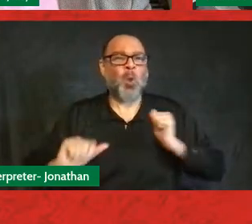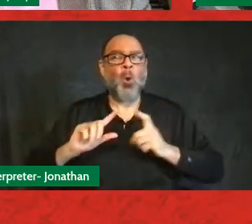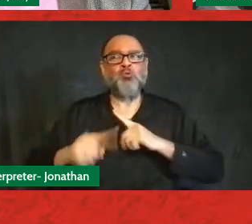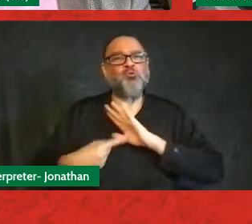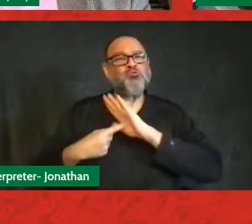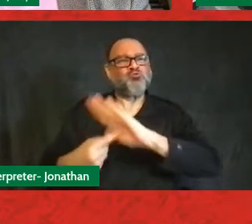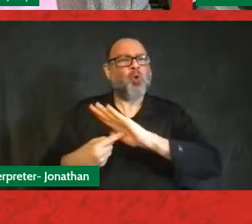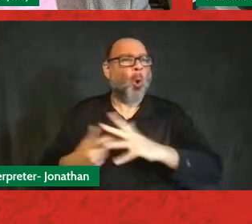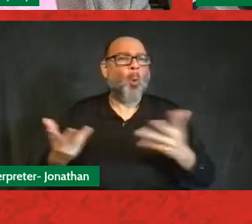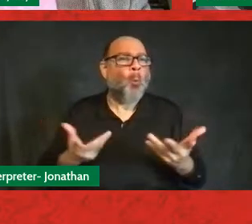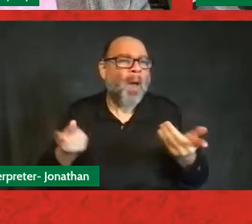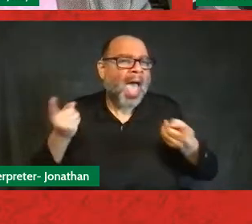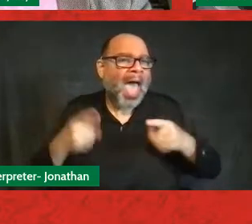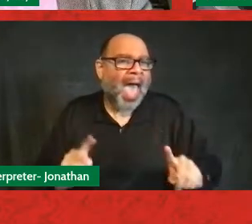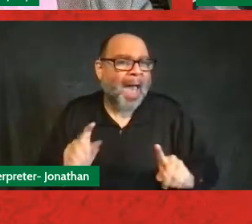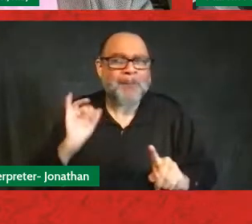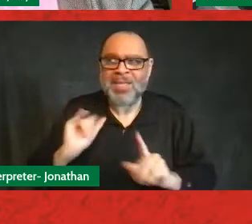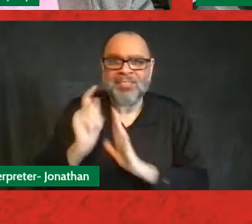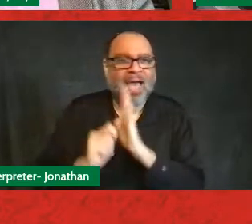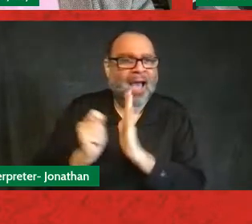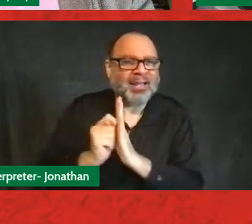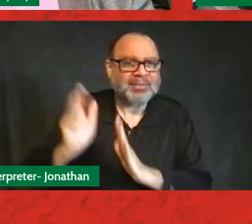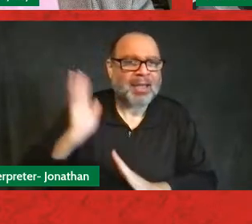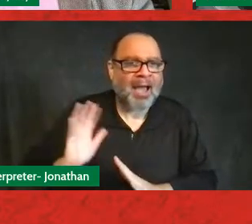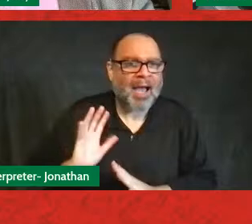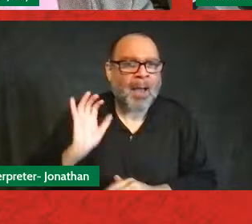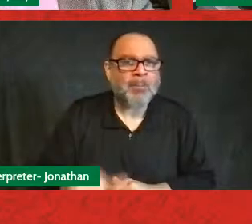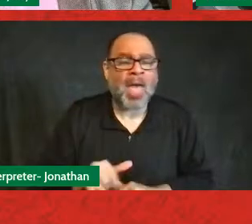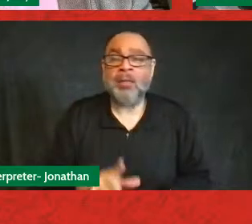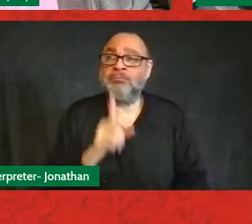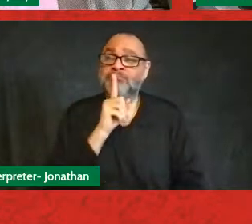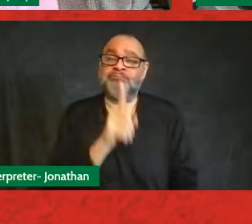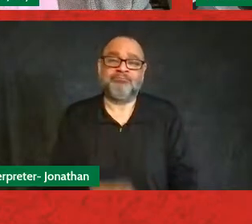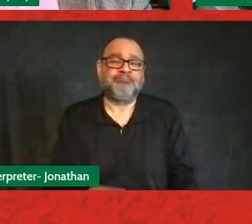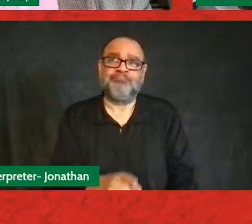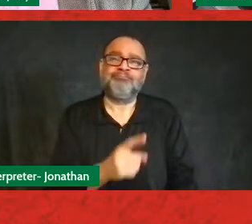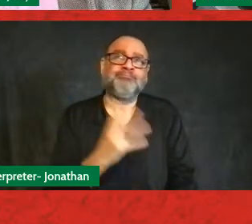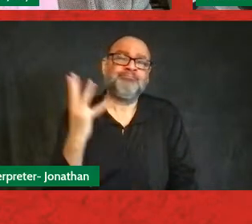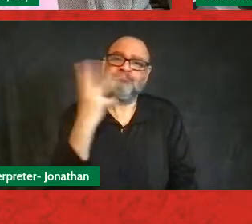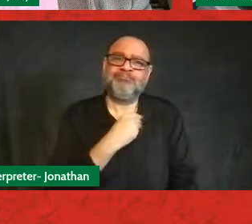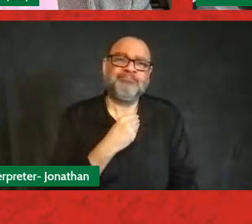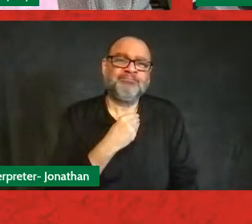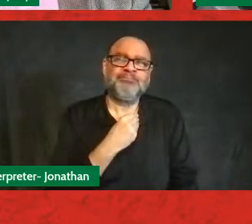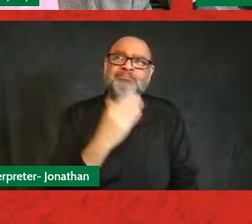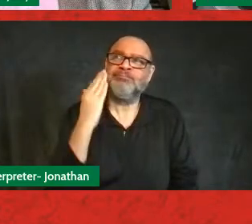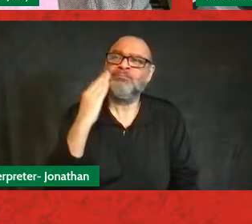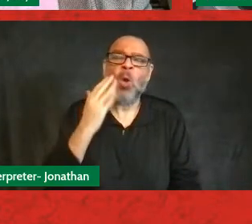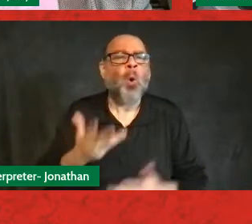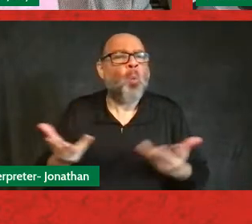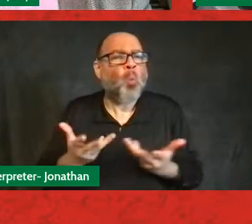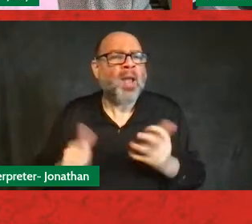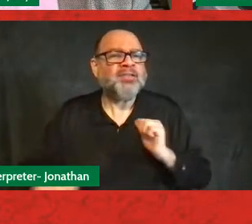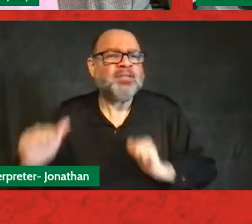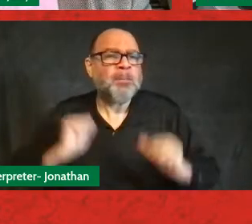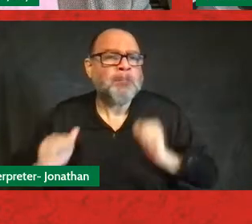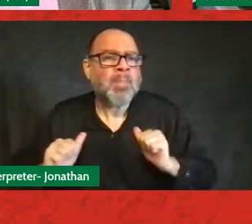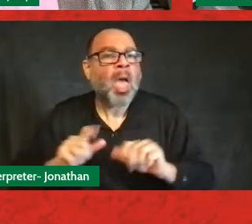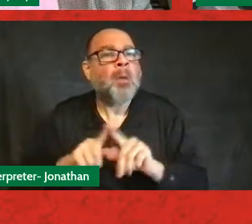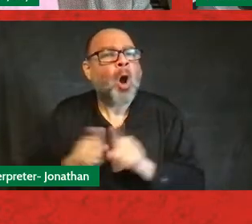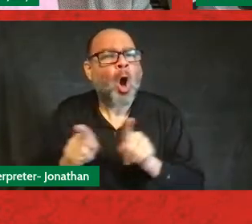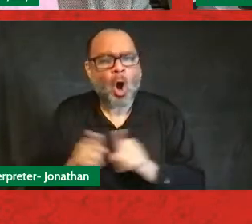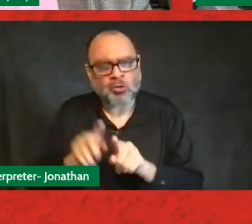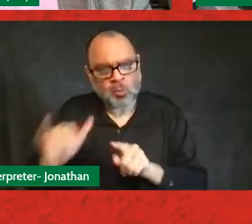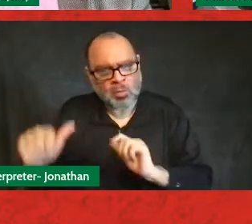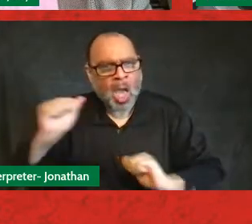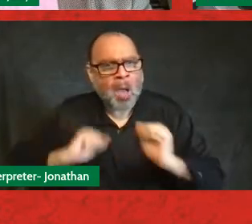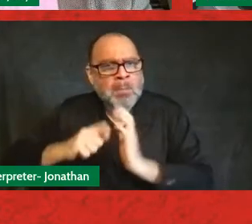really beautiful thing, I think, with all of these plays, to think about what's the play itself, but what's also the story of these artists